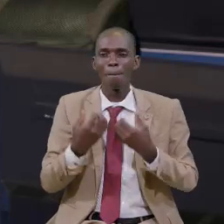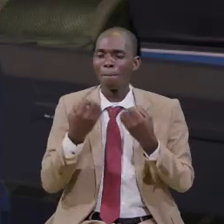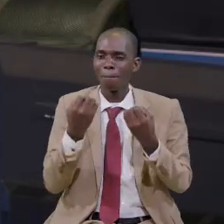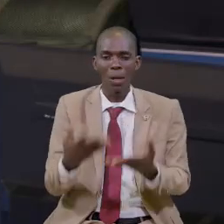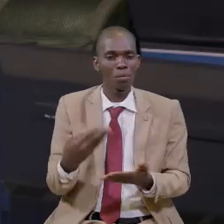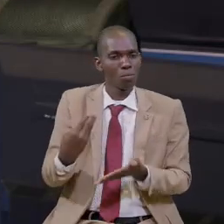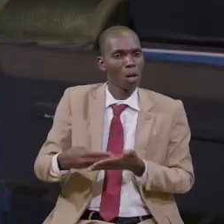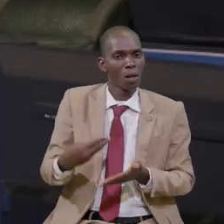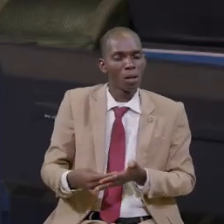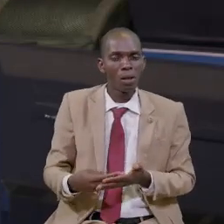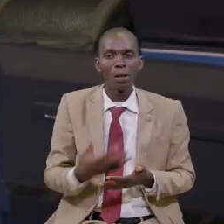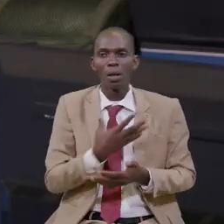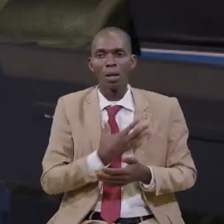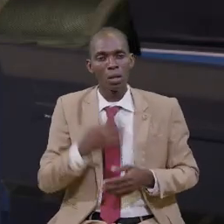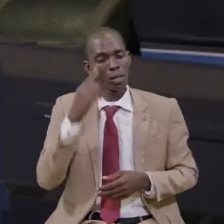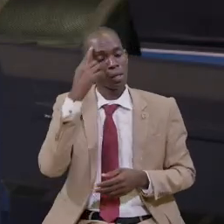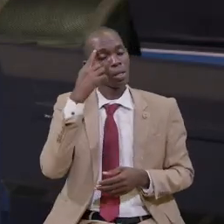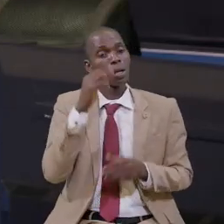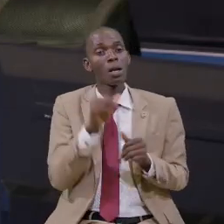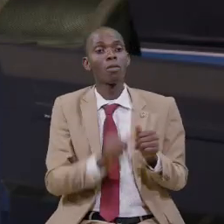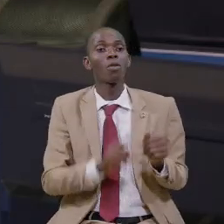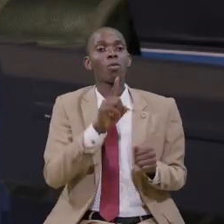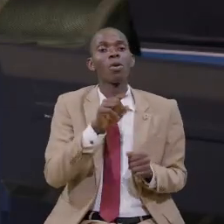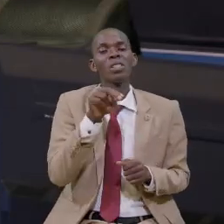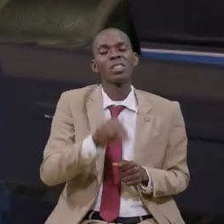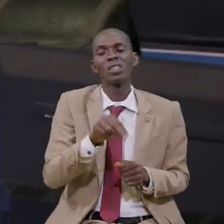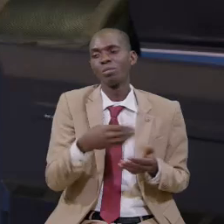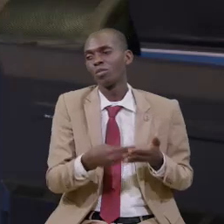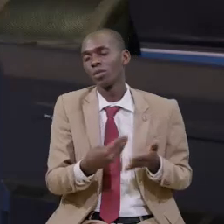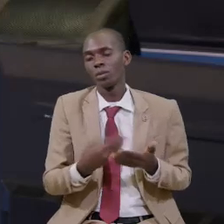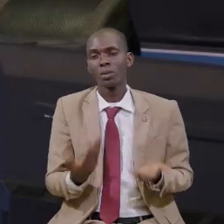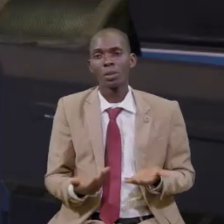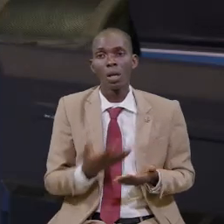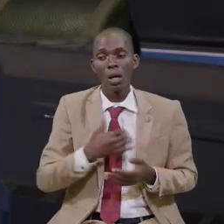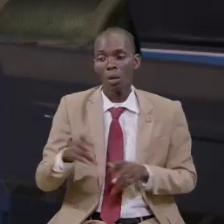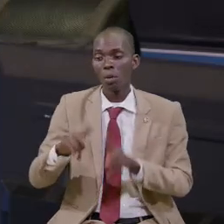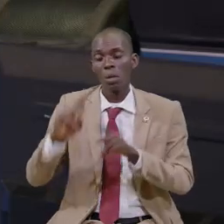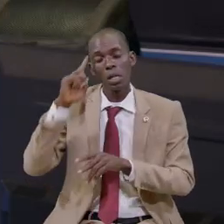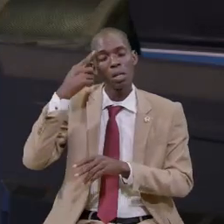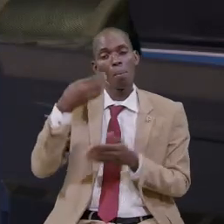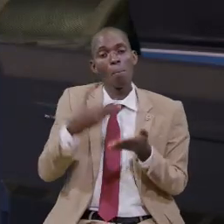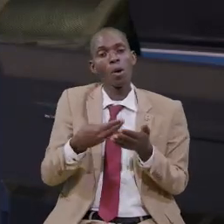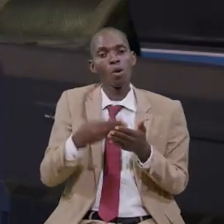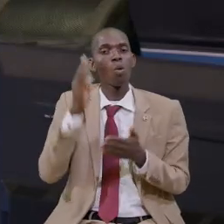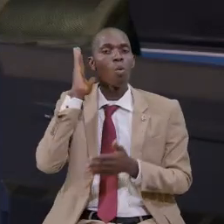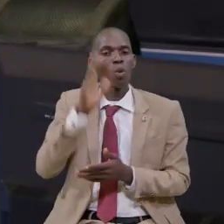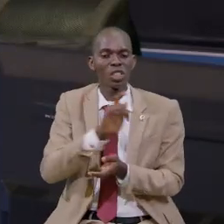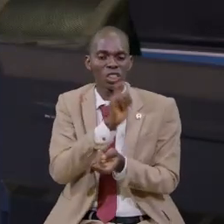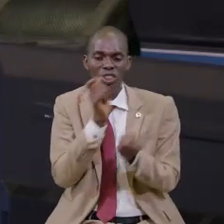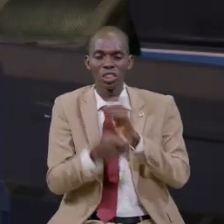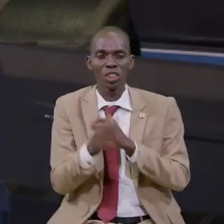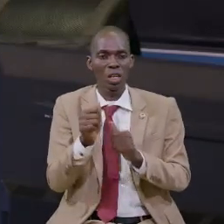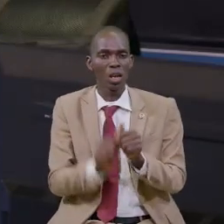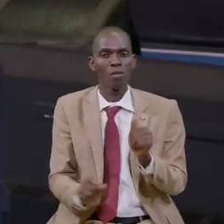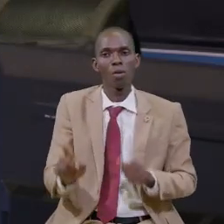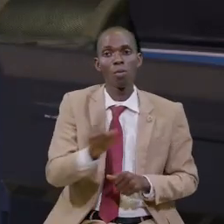think everybody is looking for money. They think money will change everyone, but